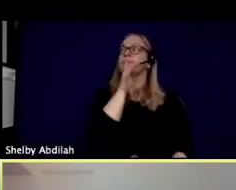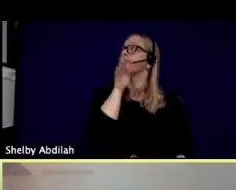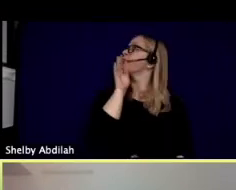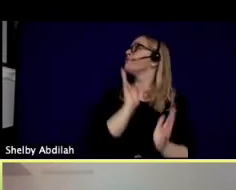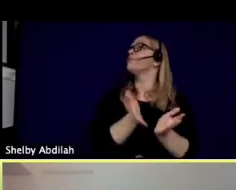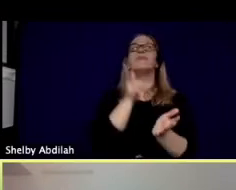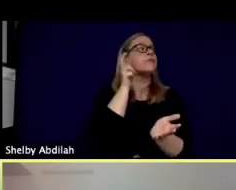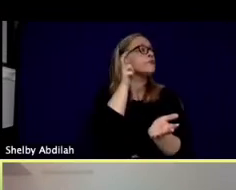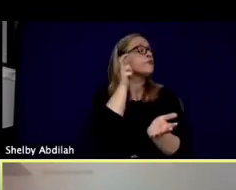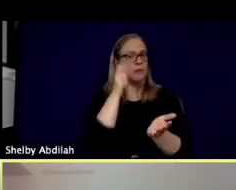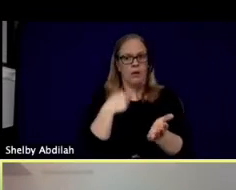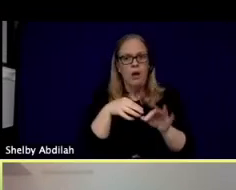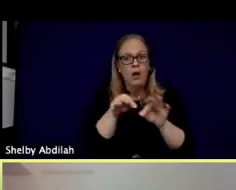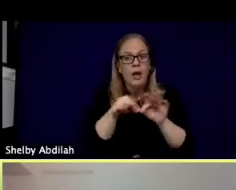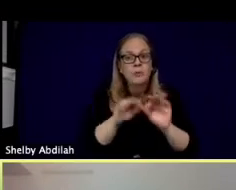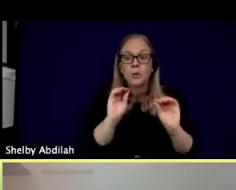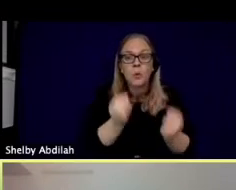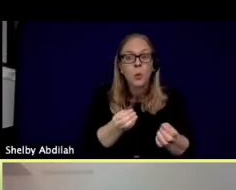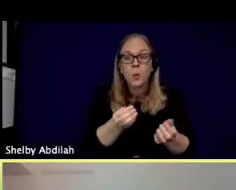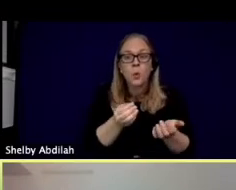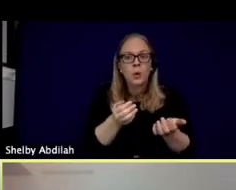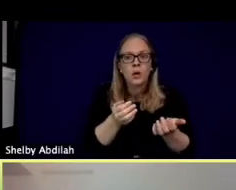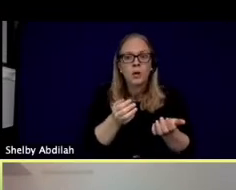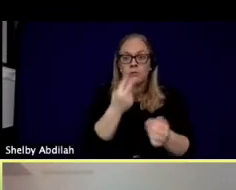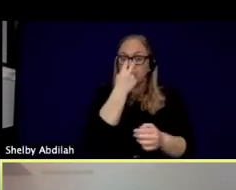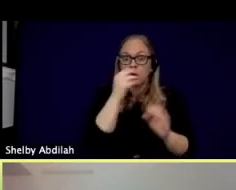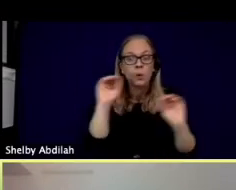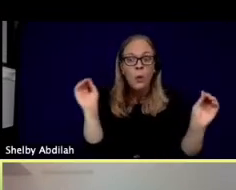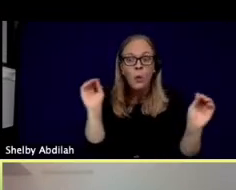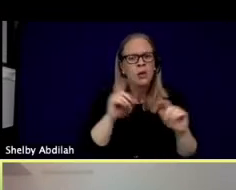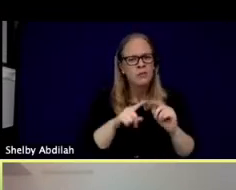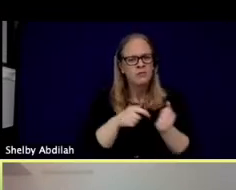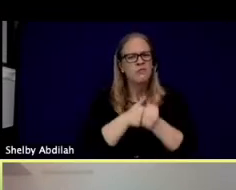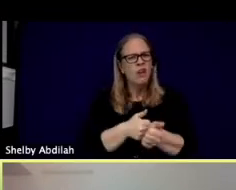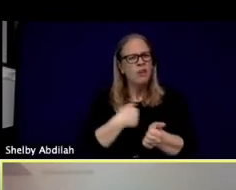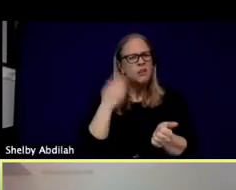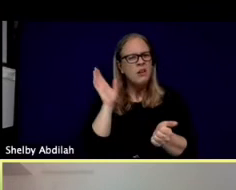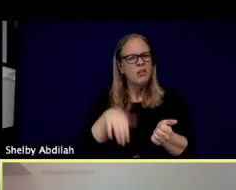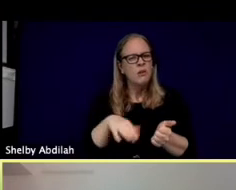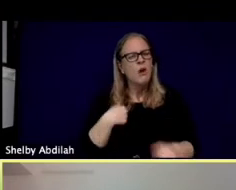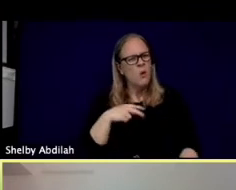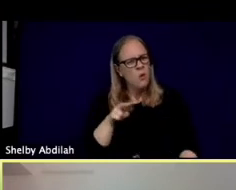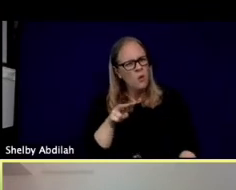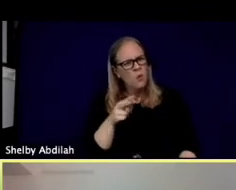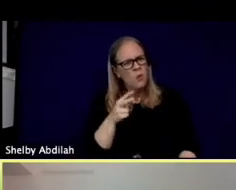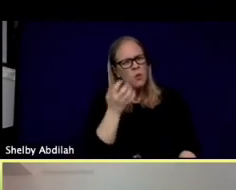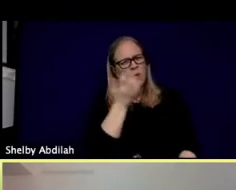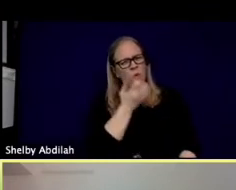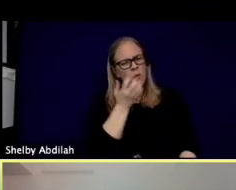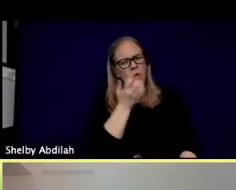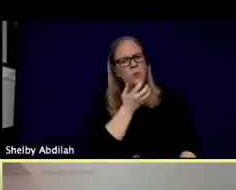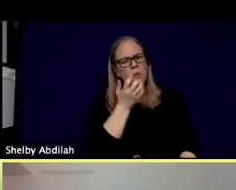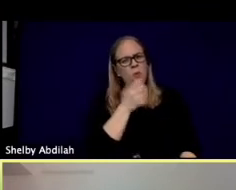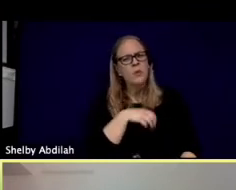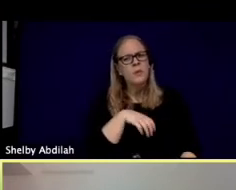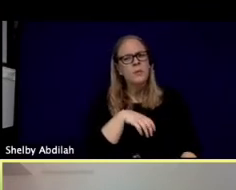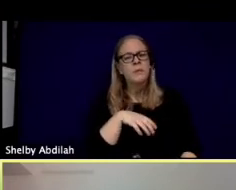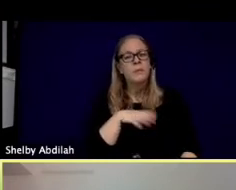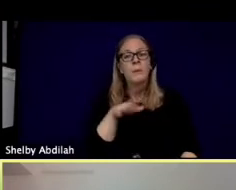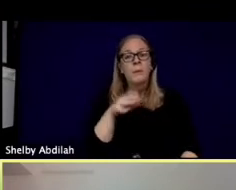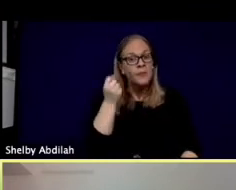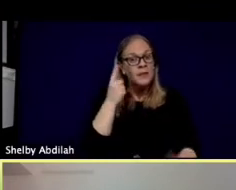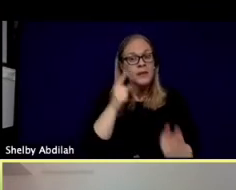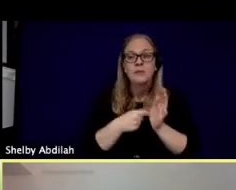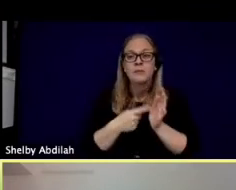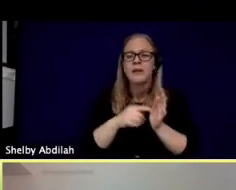the time, and yet they can follow me easily. And I've been amazed. I couldn't believe, because sometimes I've gone a